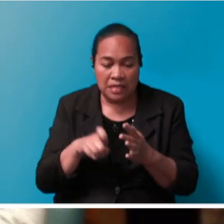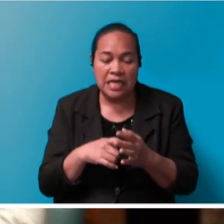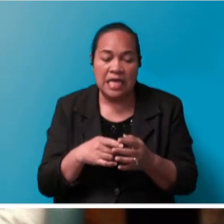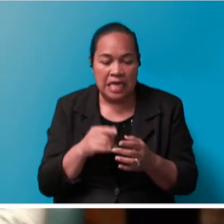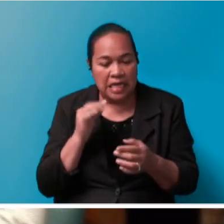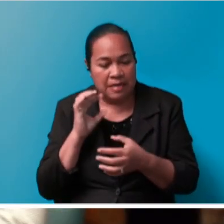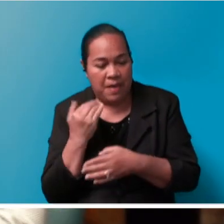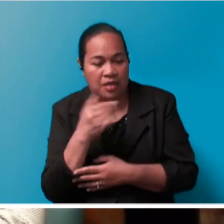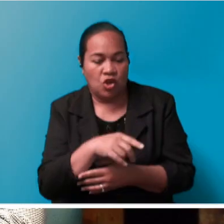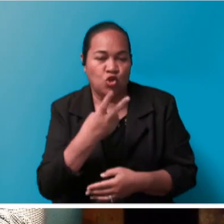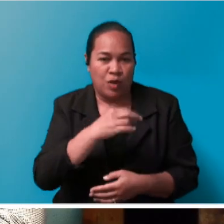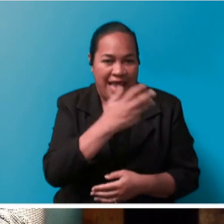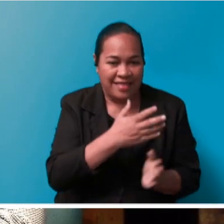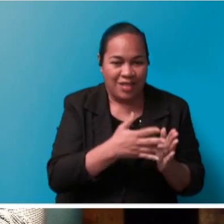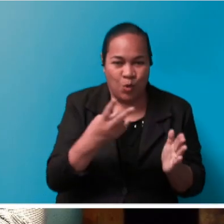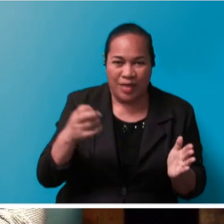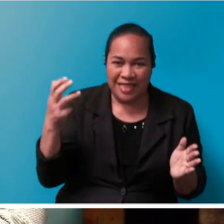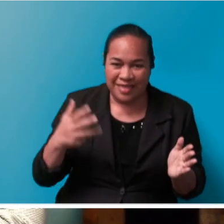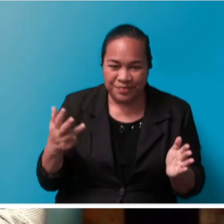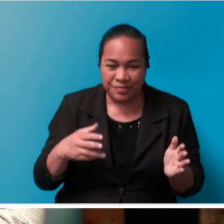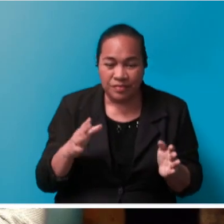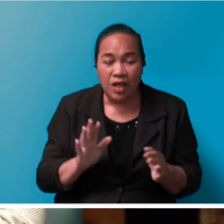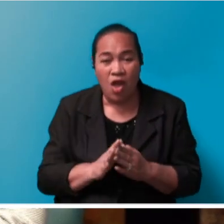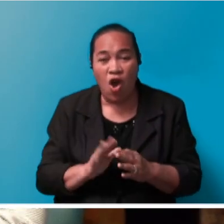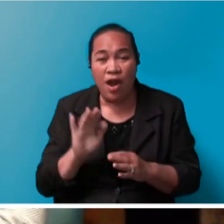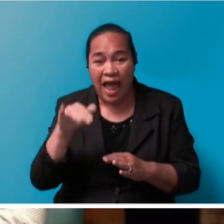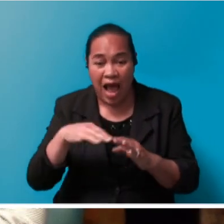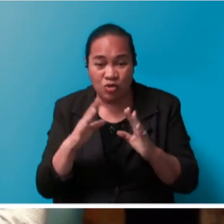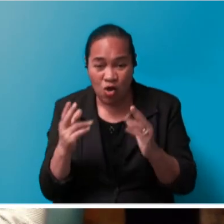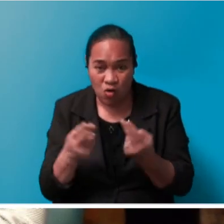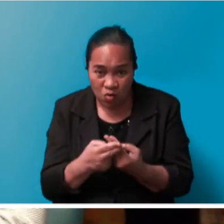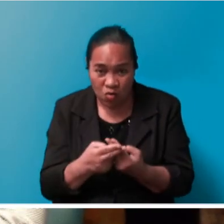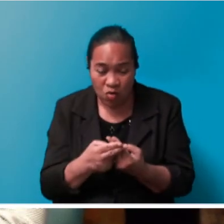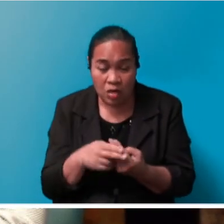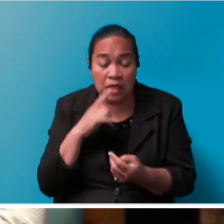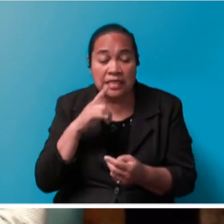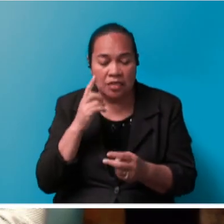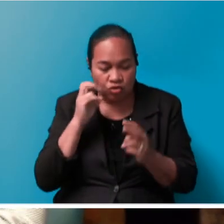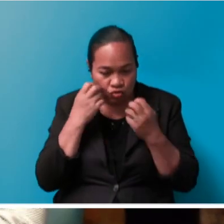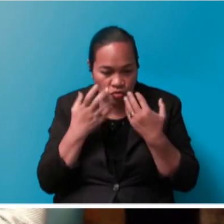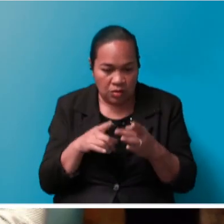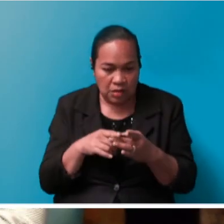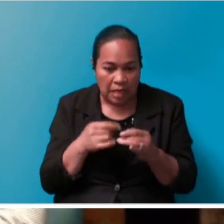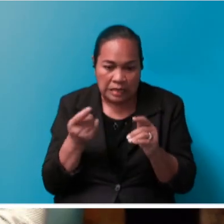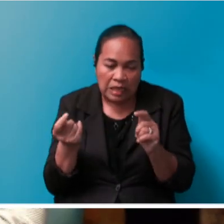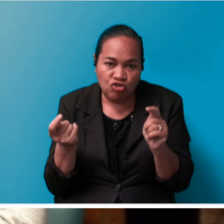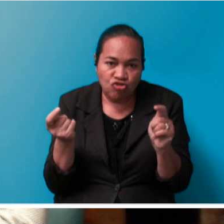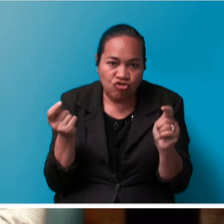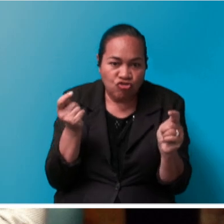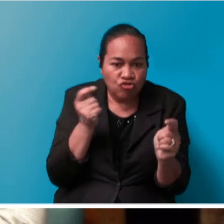2019 and 2020 household income expenditure survey, actually highlights notable shifts in